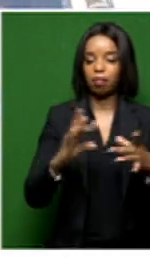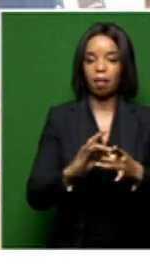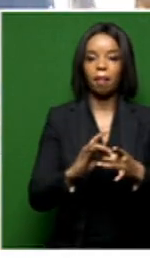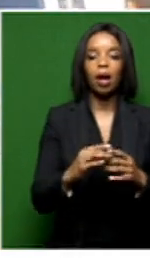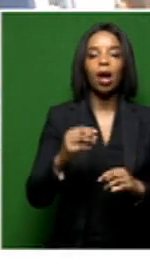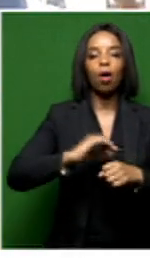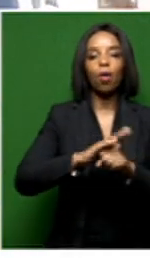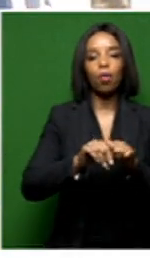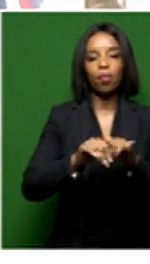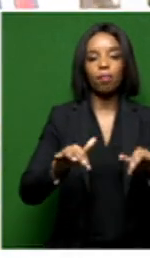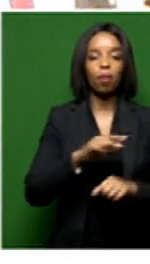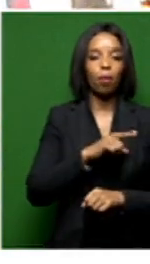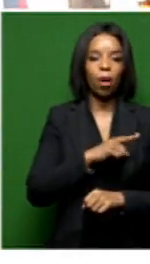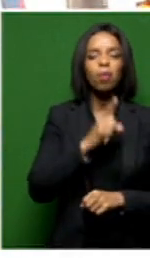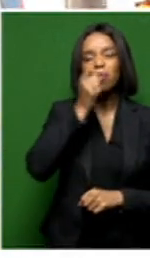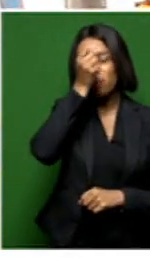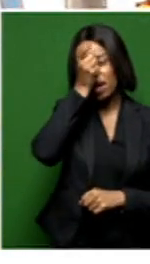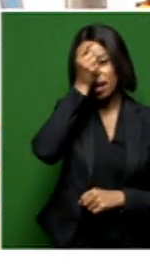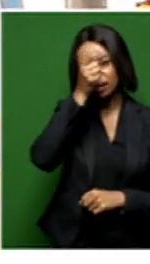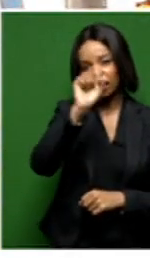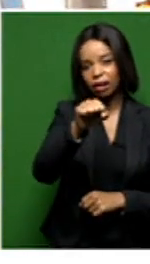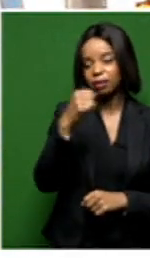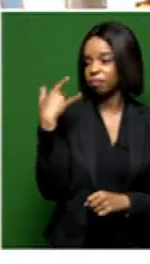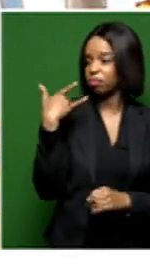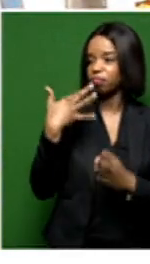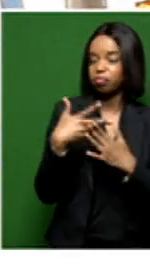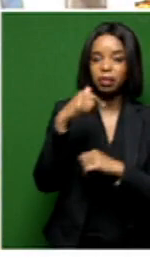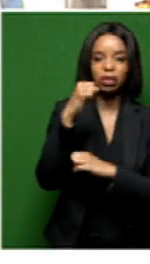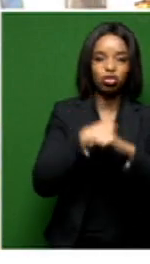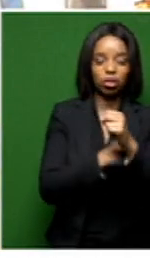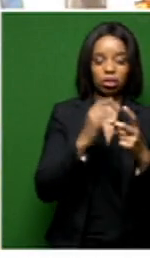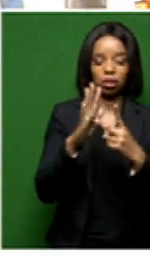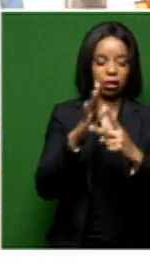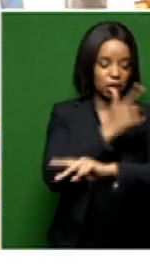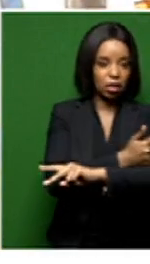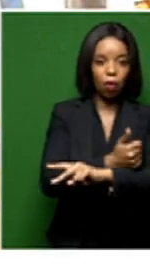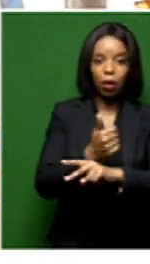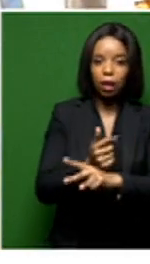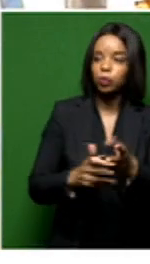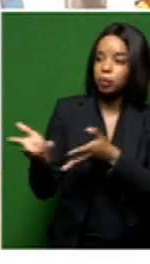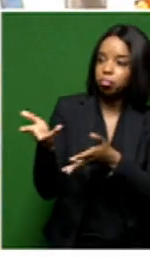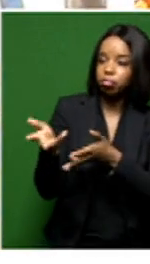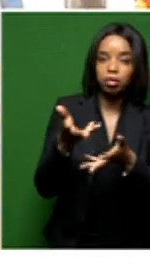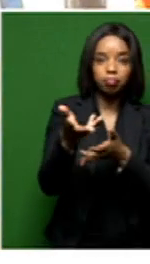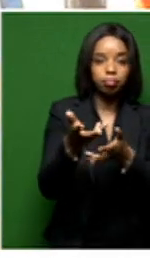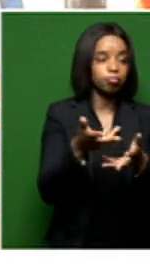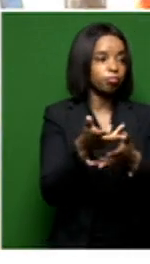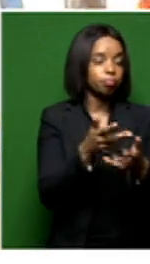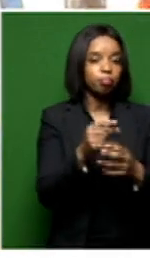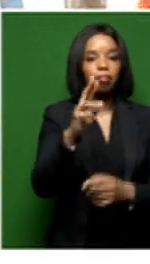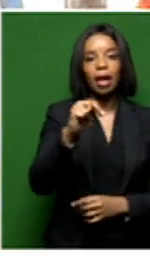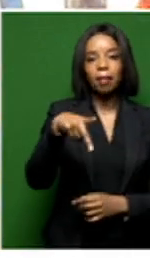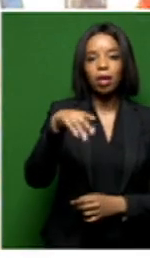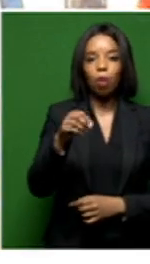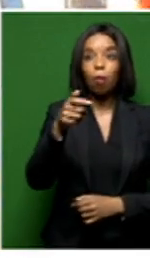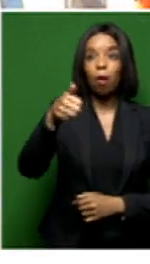understandably so. We've been speaking to a whole lot of structures and stakeholders, your health authorities, your NPOs,